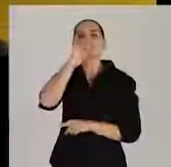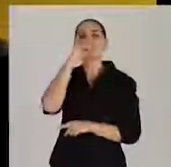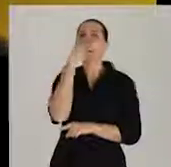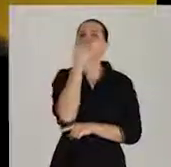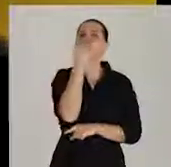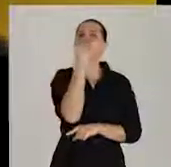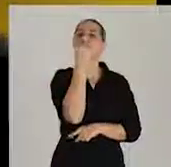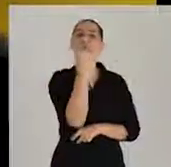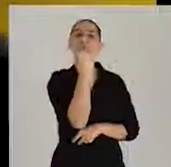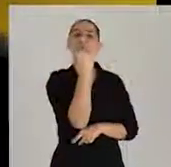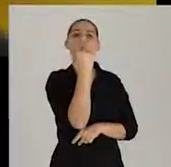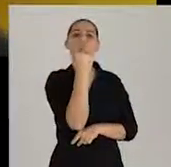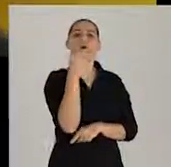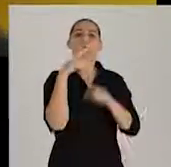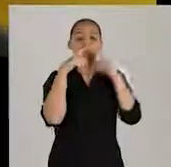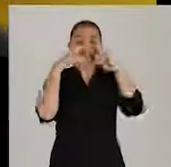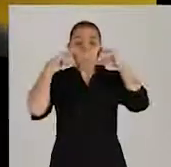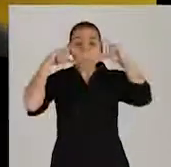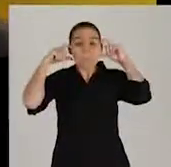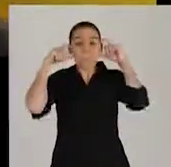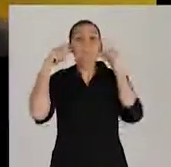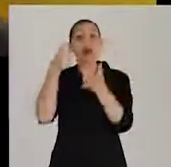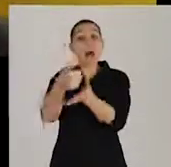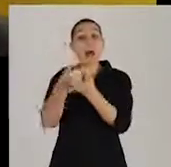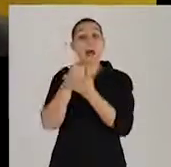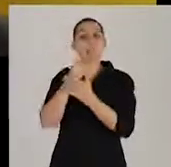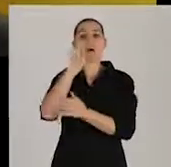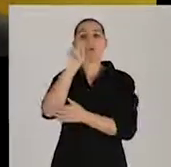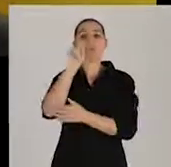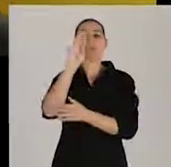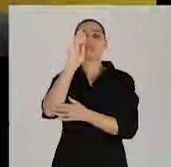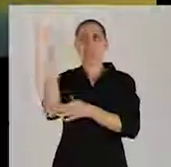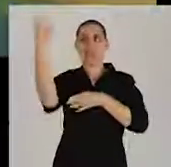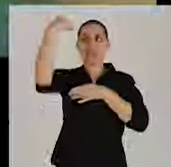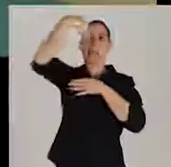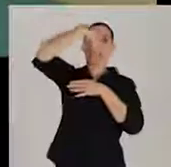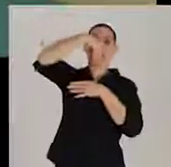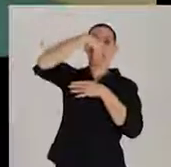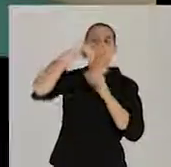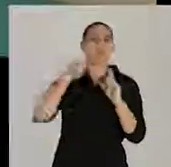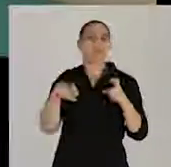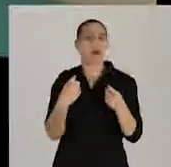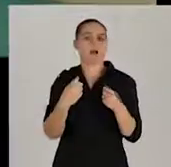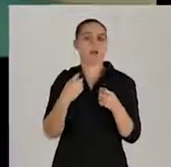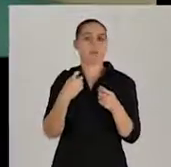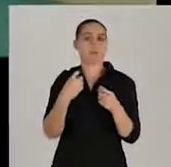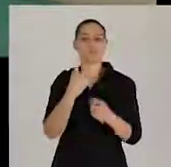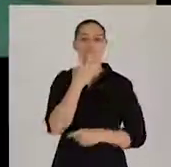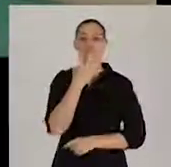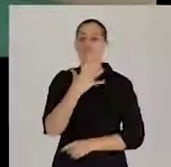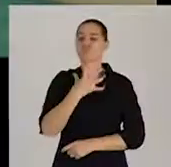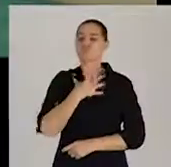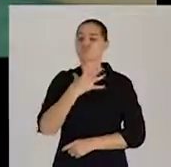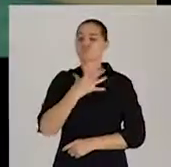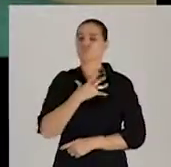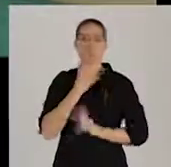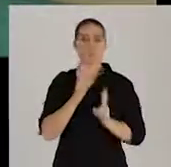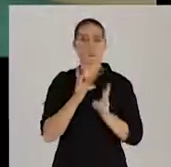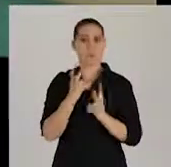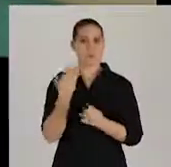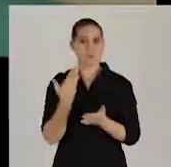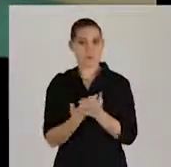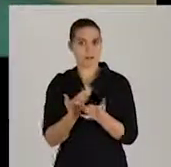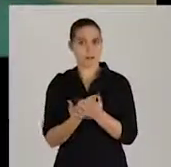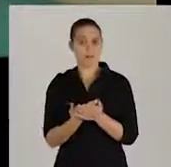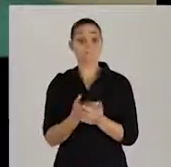because they filter out TB-infected droplets as you breathe in. If available, respirators should be worn